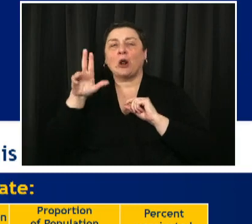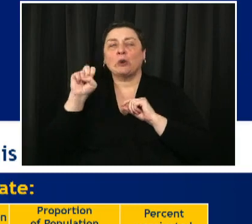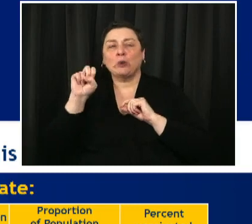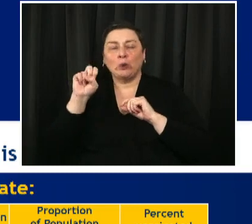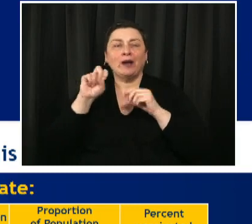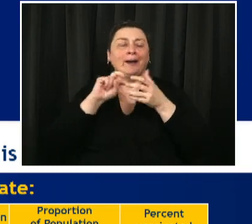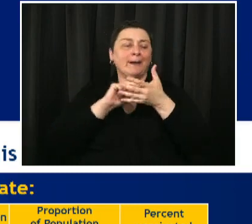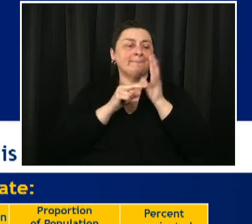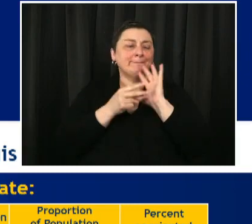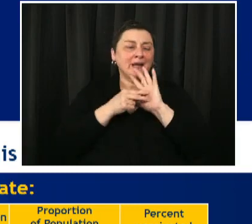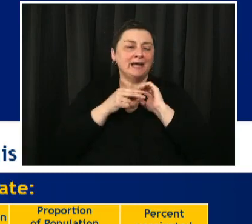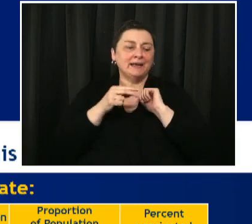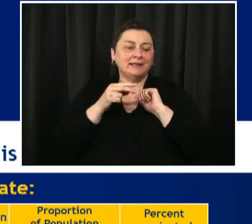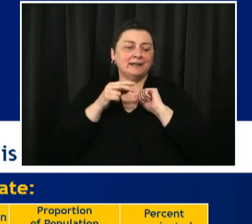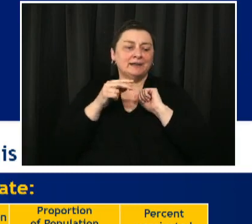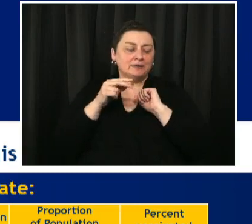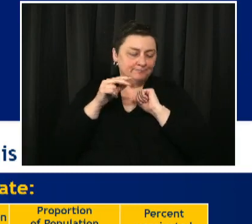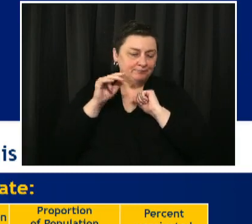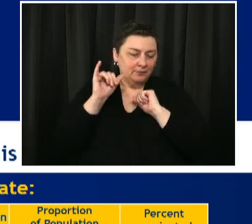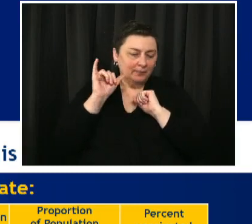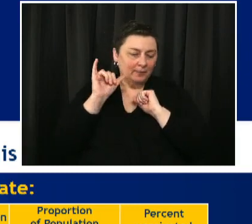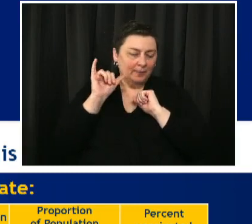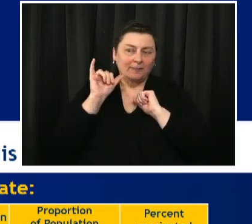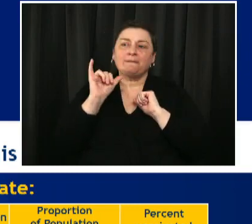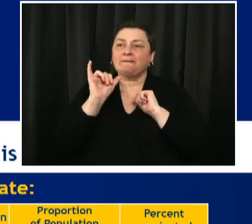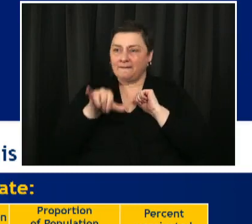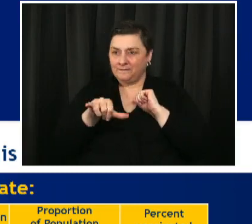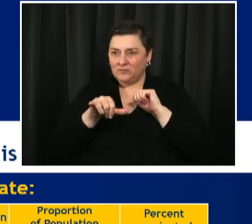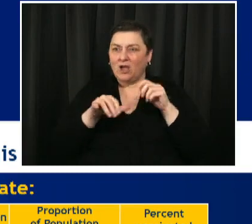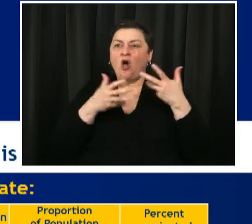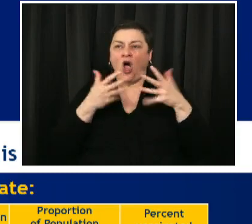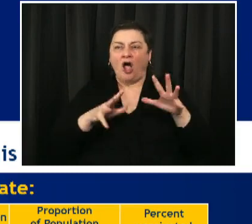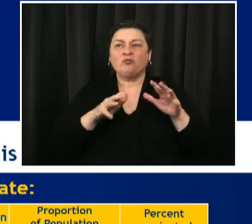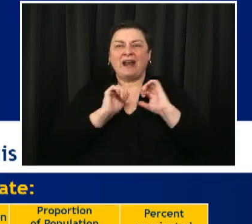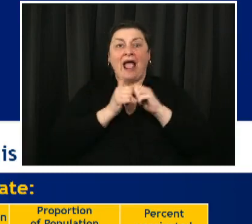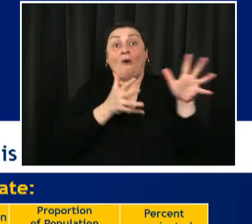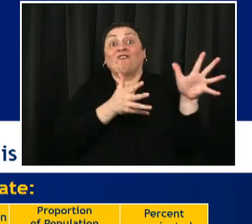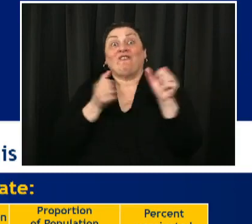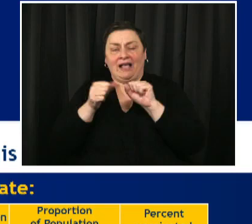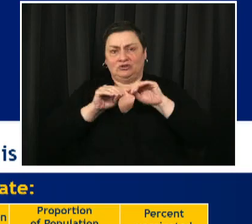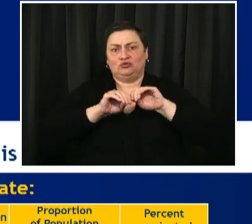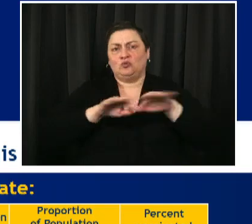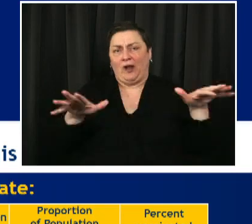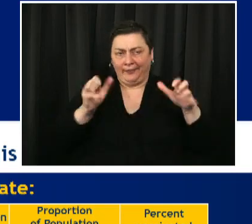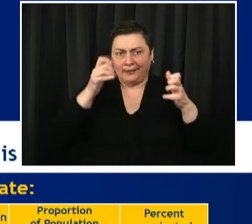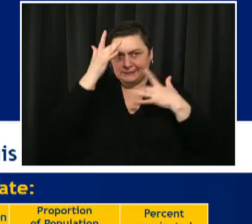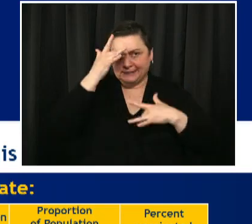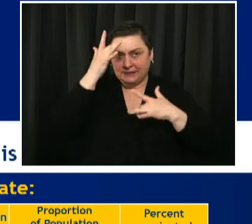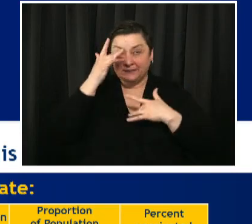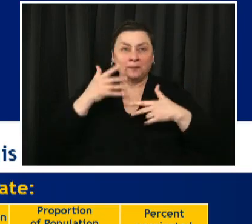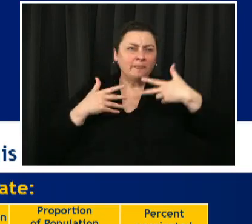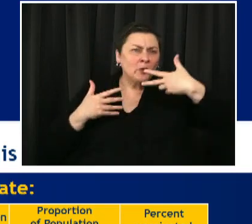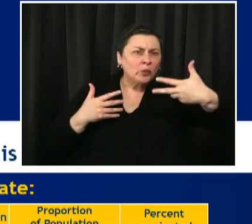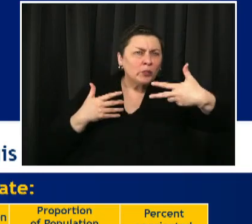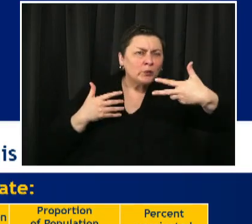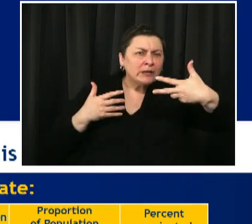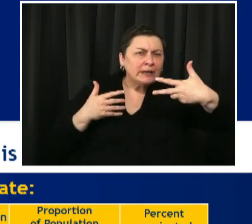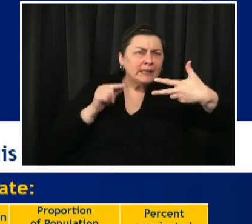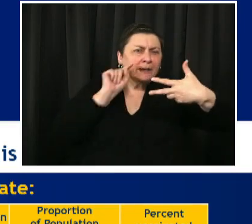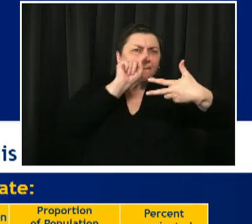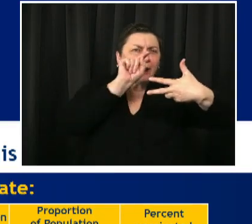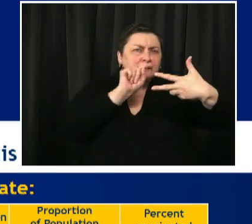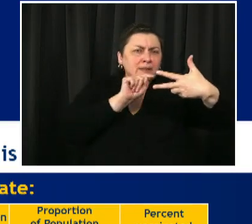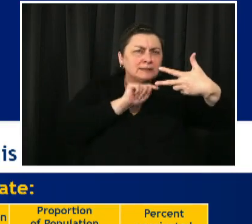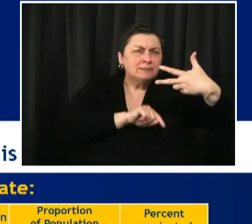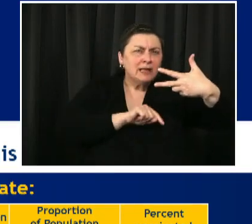forward, so-called effective reproductive number. 3 of these regions, including 2 where skiing is